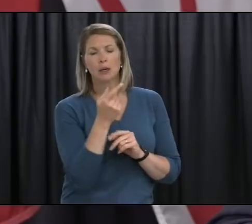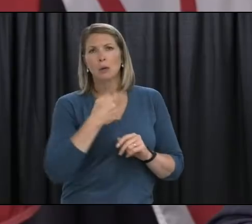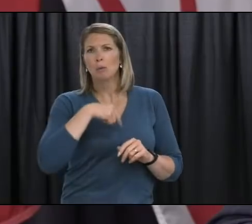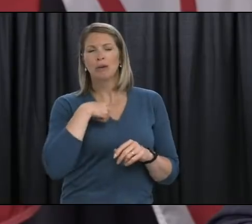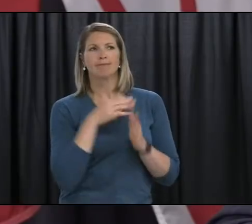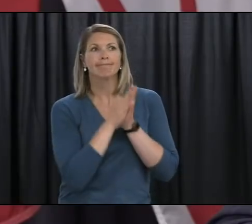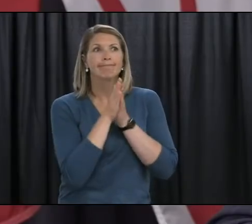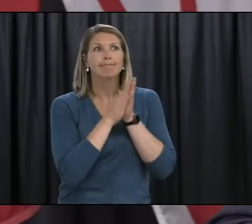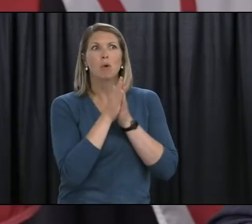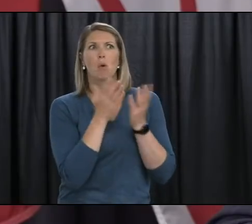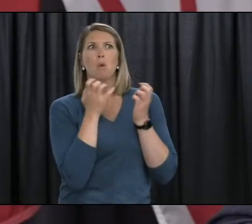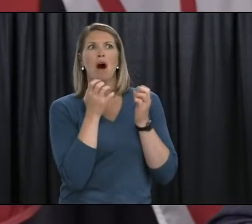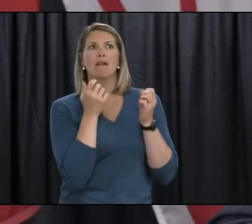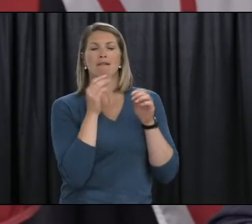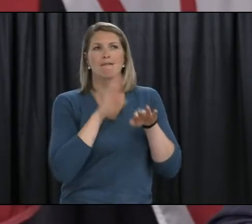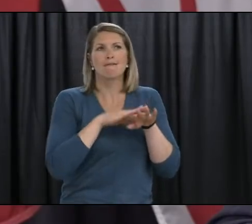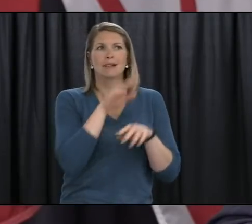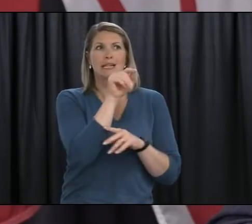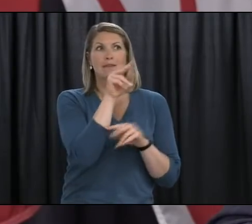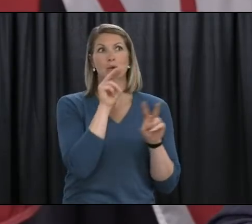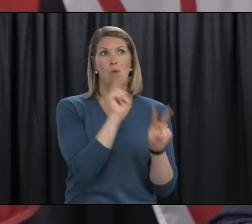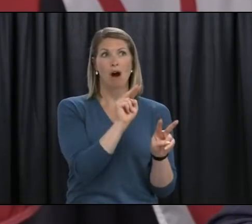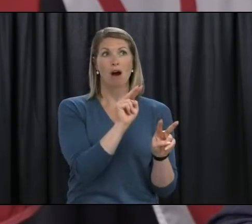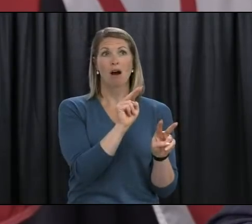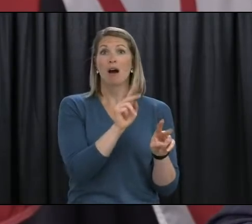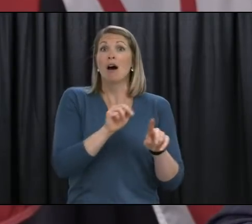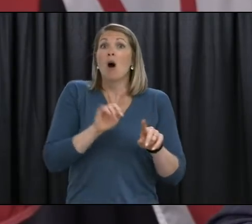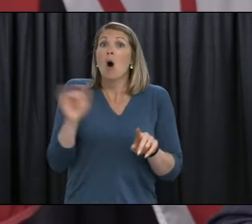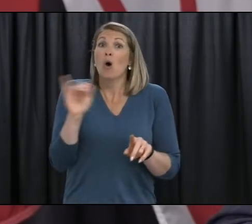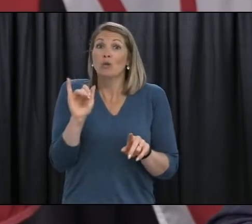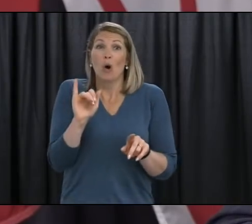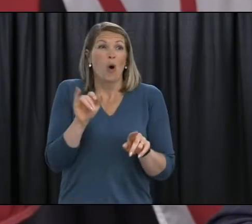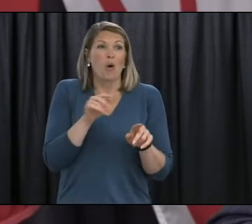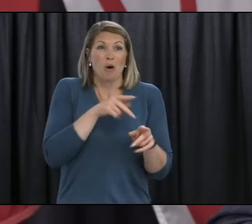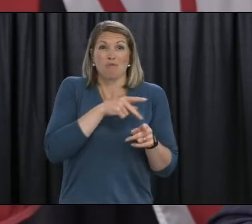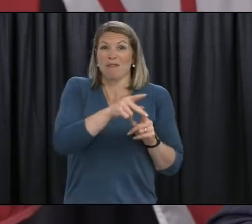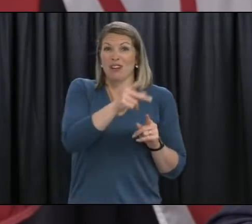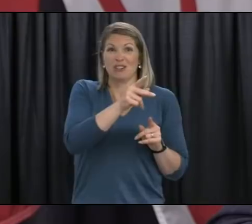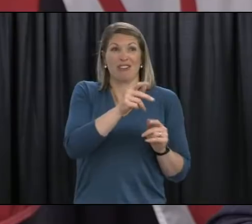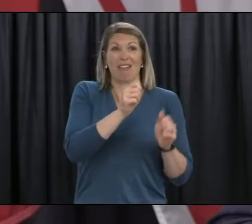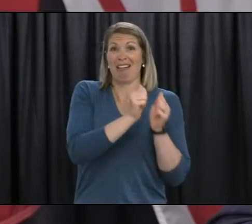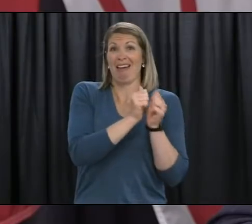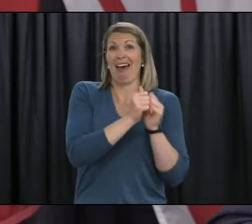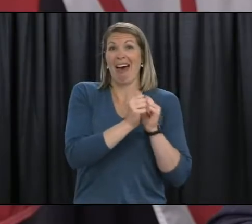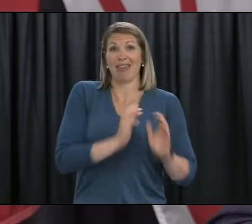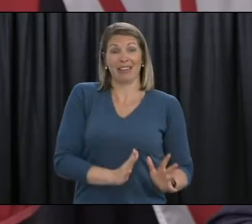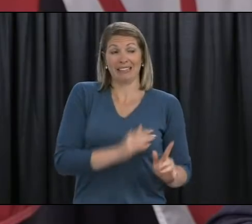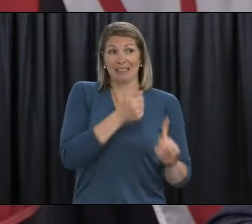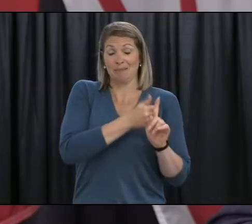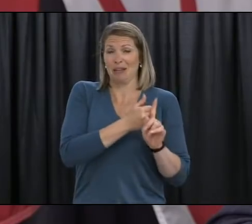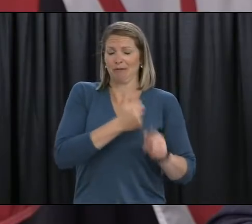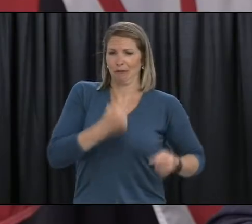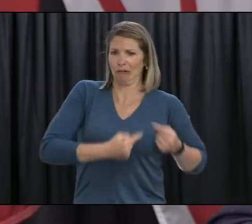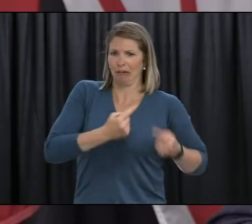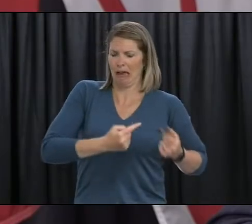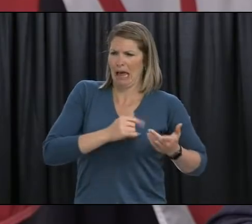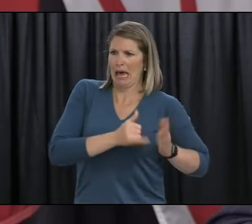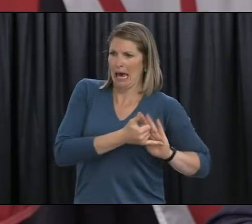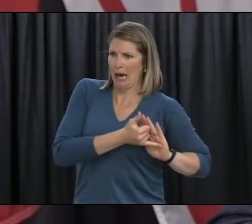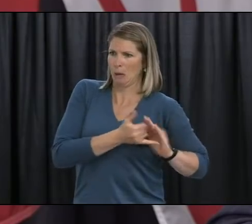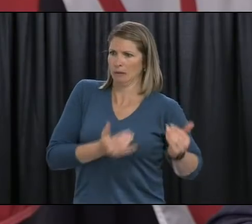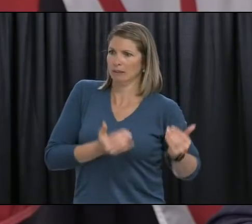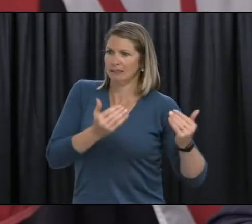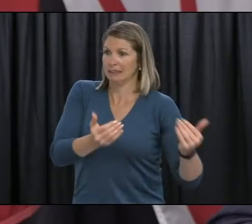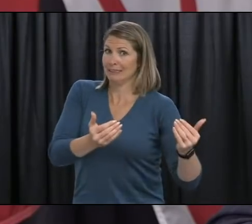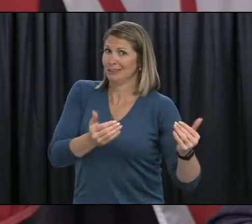us. And even those professionals are struggling to actually determine how they can actually get to play their sport safely. So there's a lot of